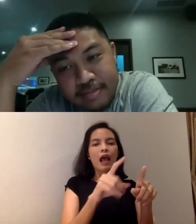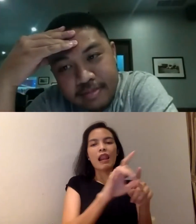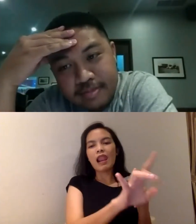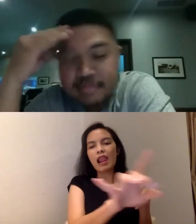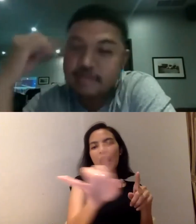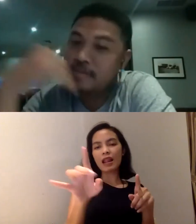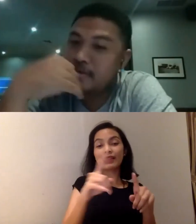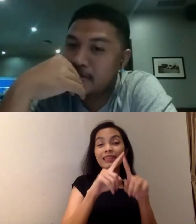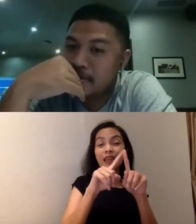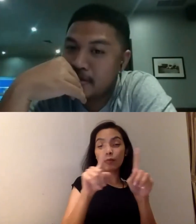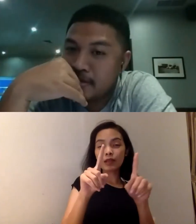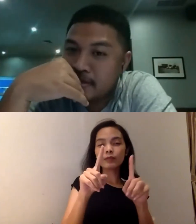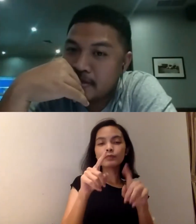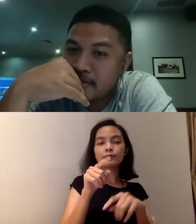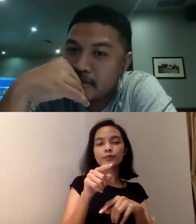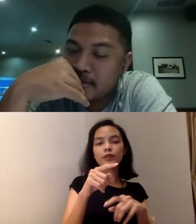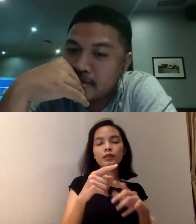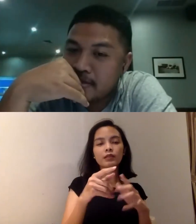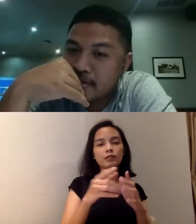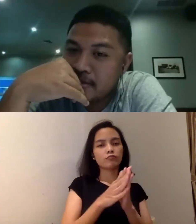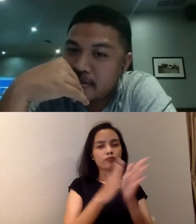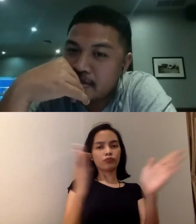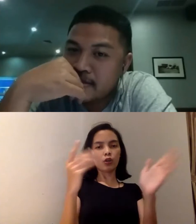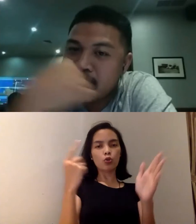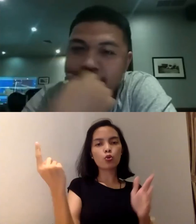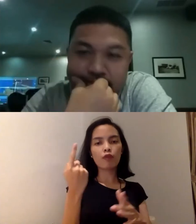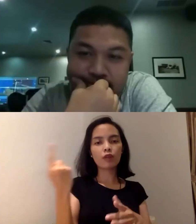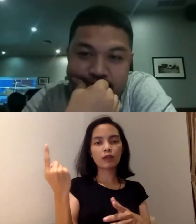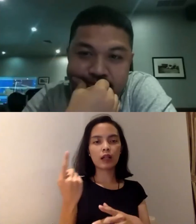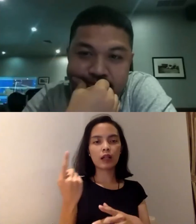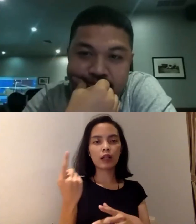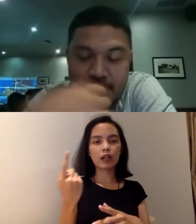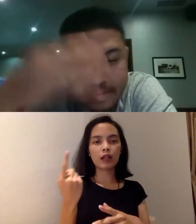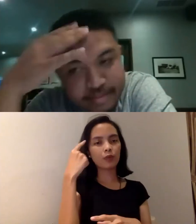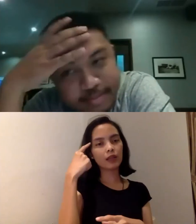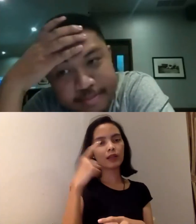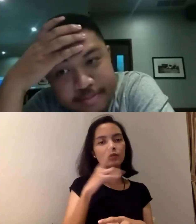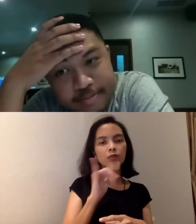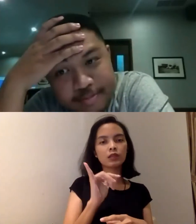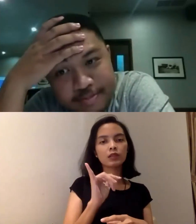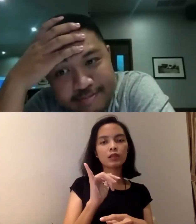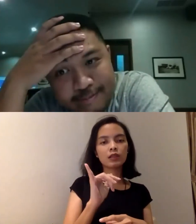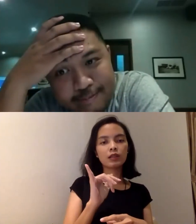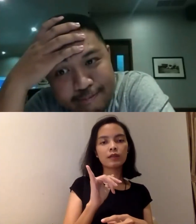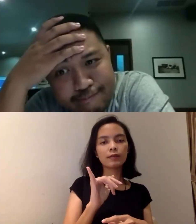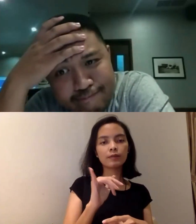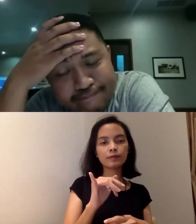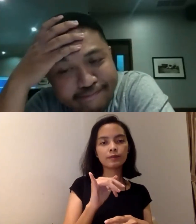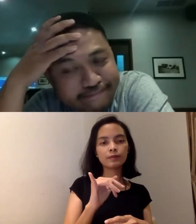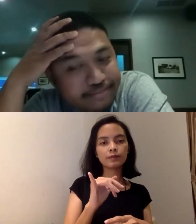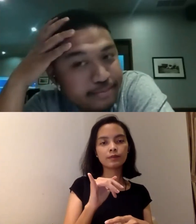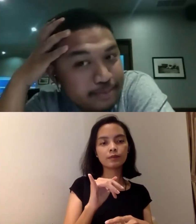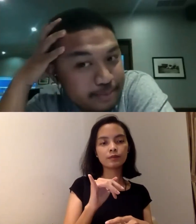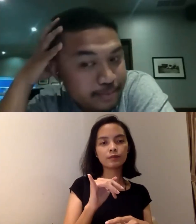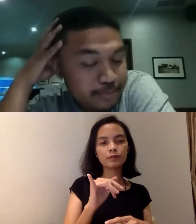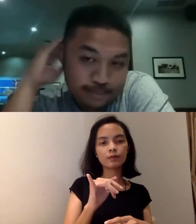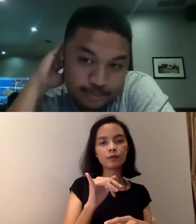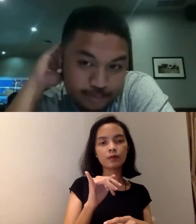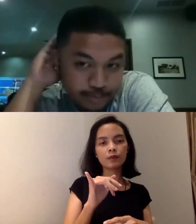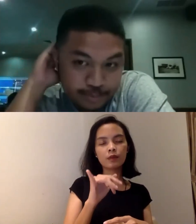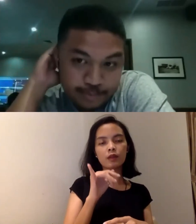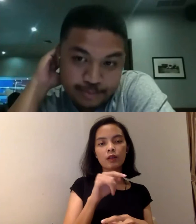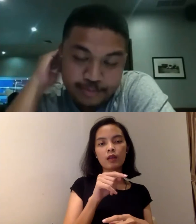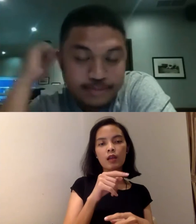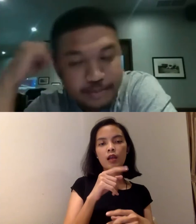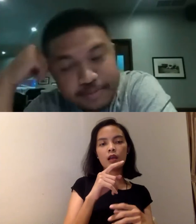same time, it is a universal thing. So I don't see that much of difference because according to the